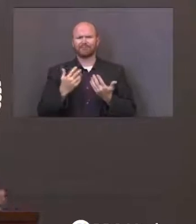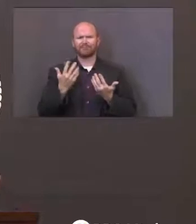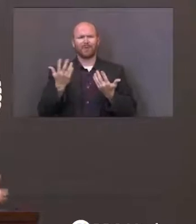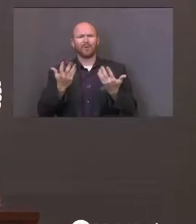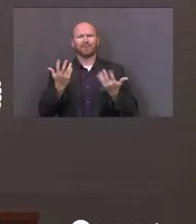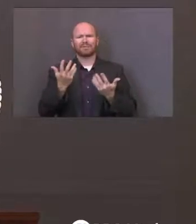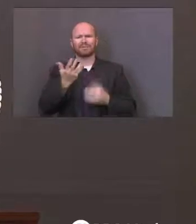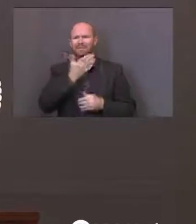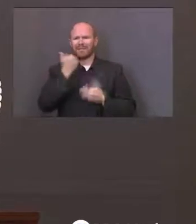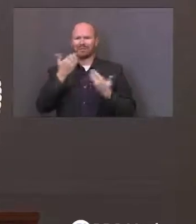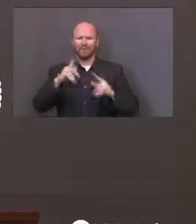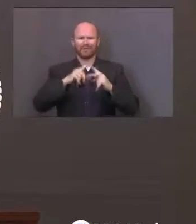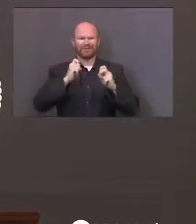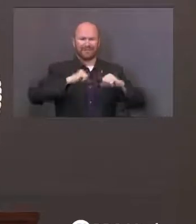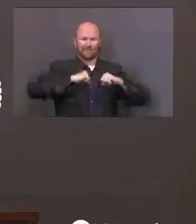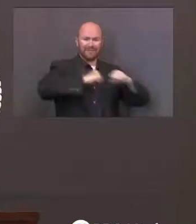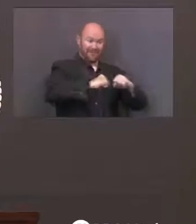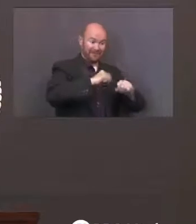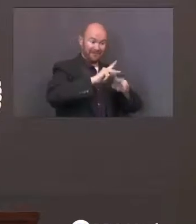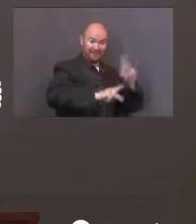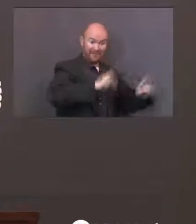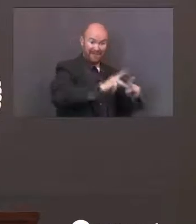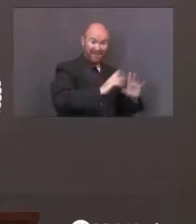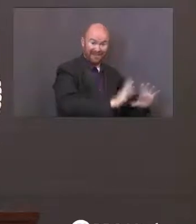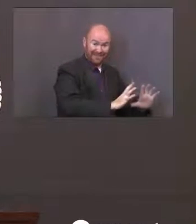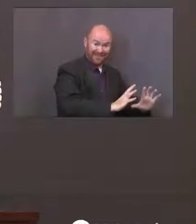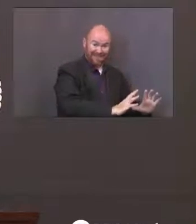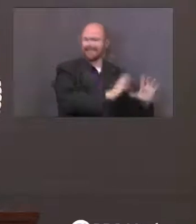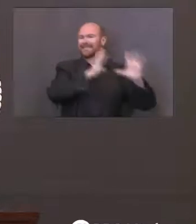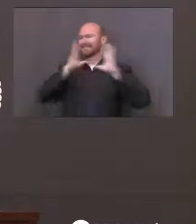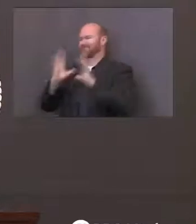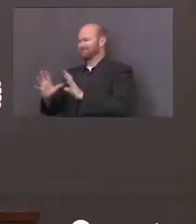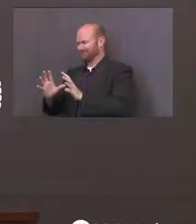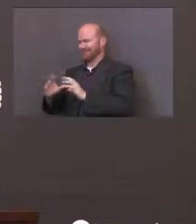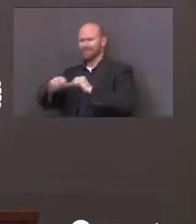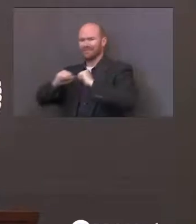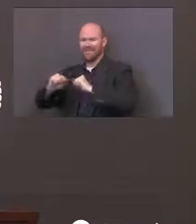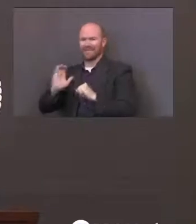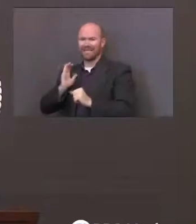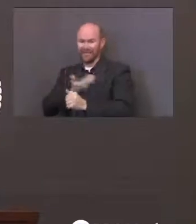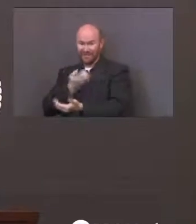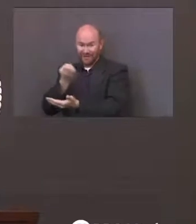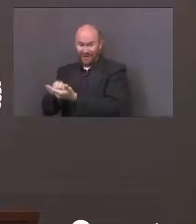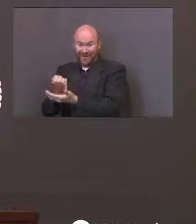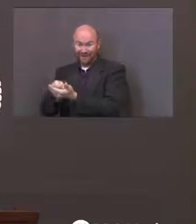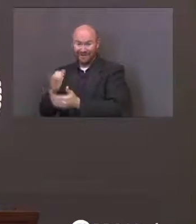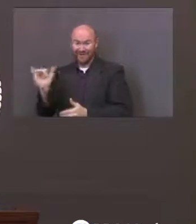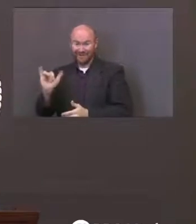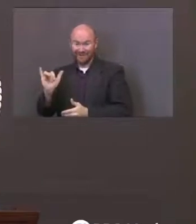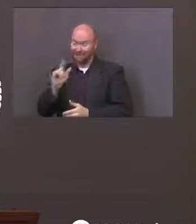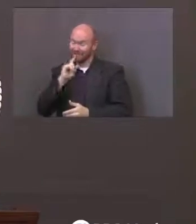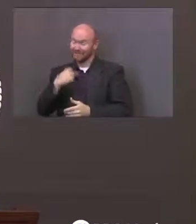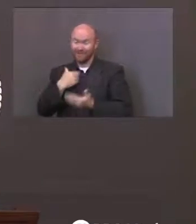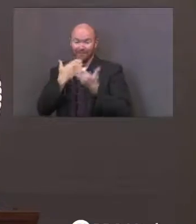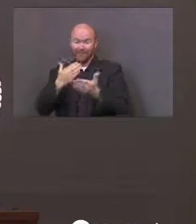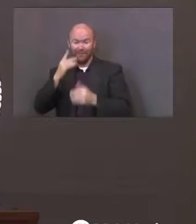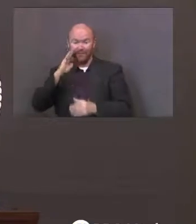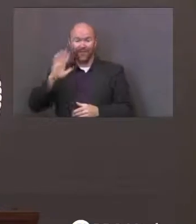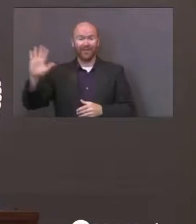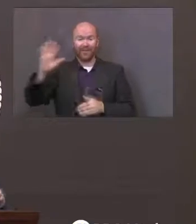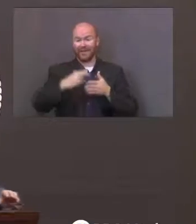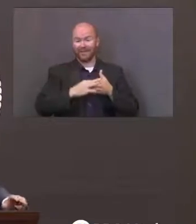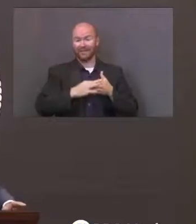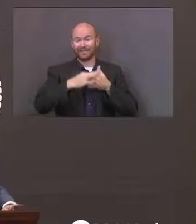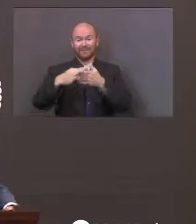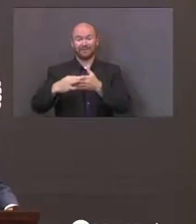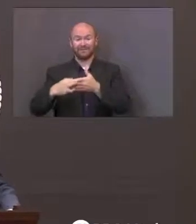that we preserve the health of our citizens and the economic health of our state. We're so grateful for their leadership. It's been